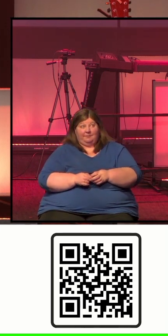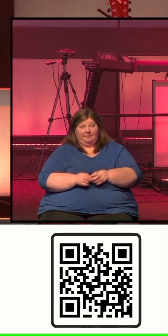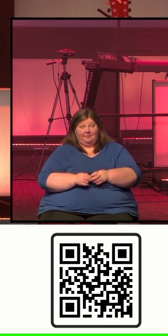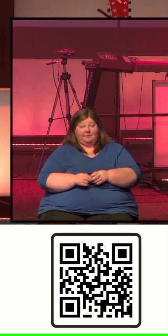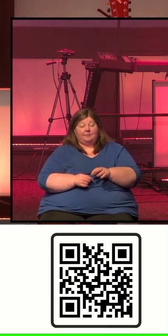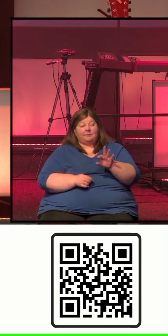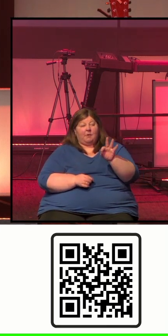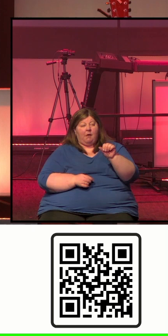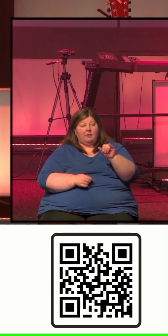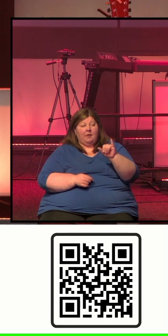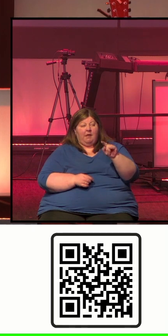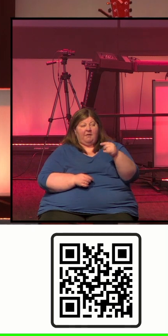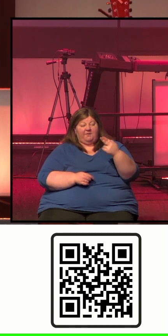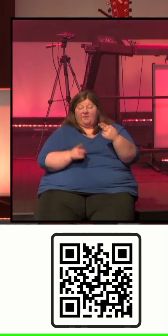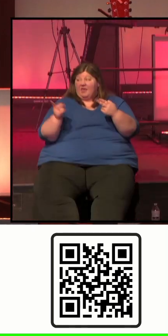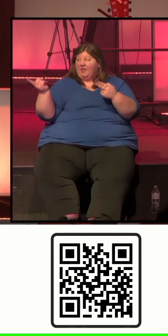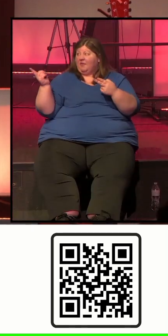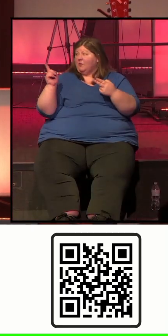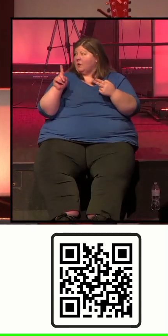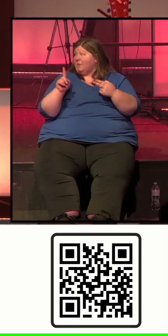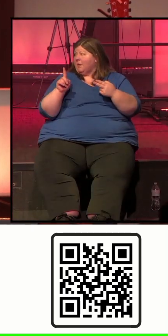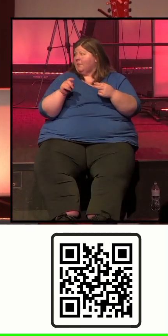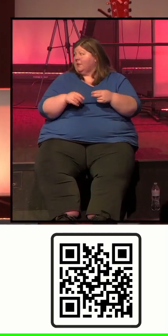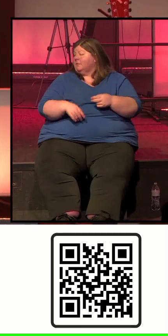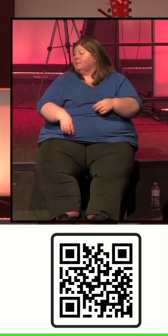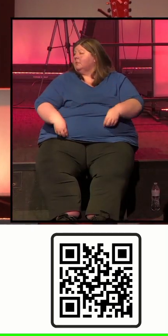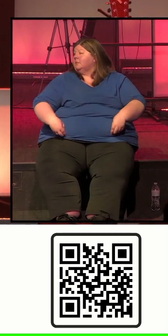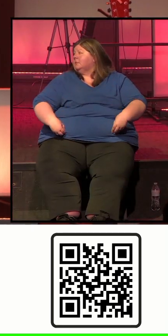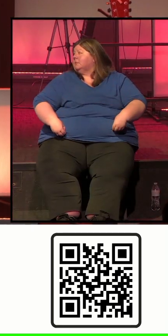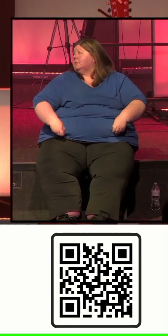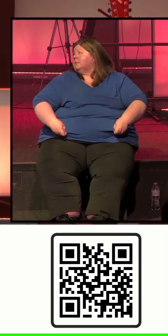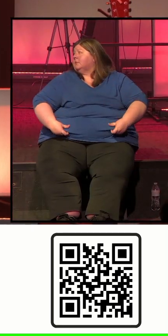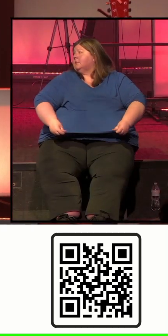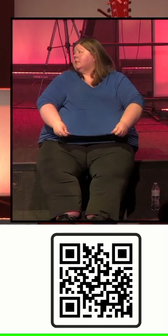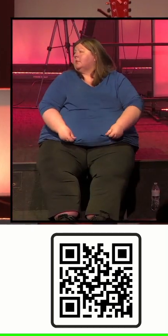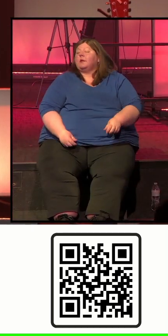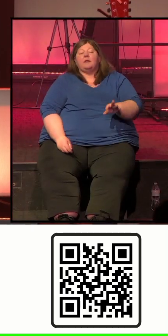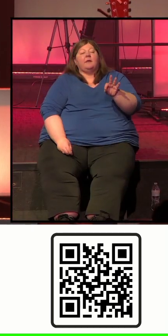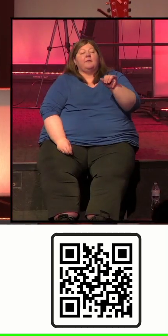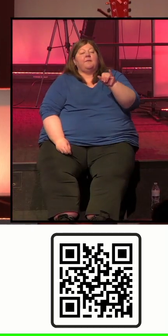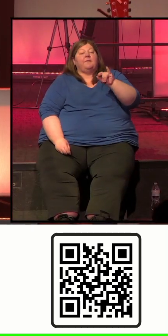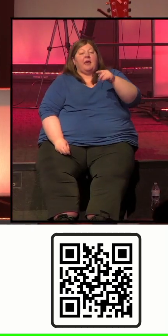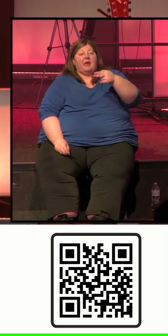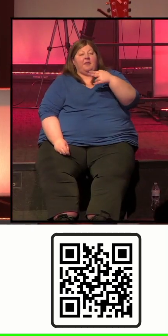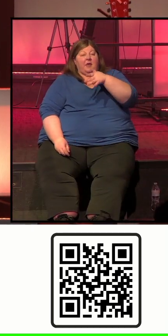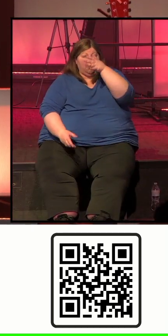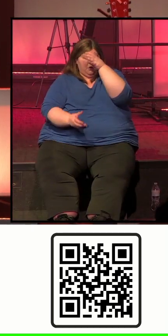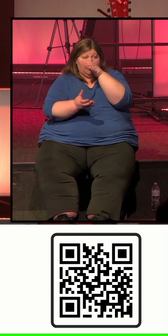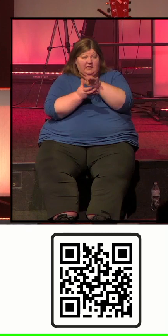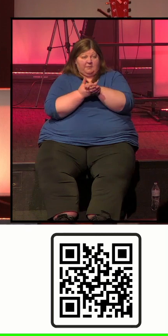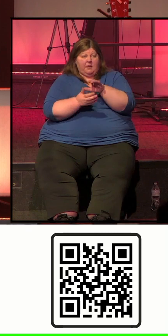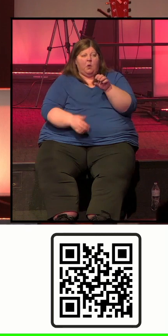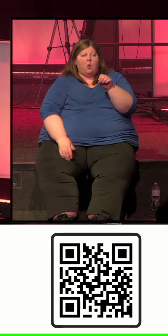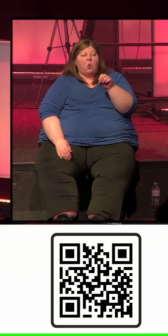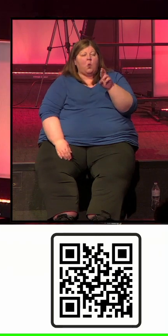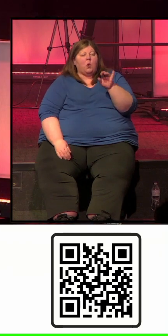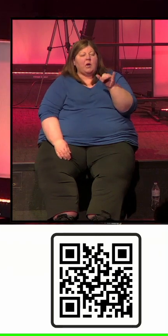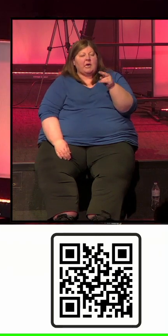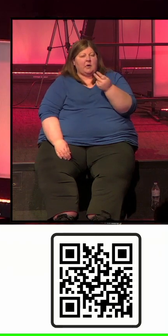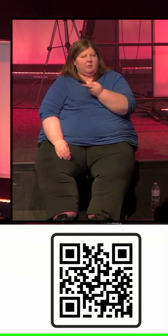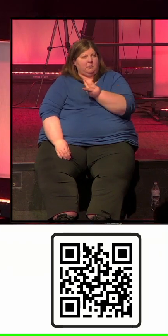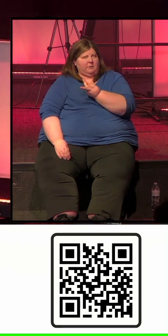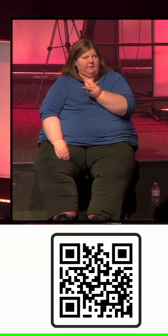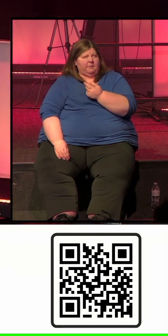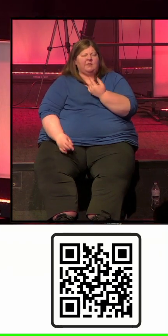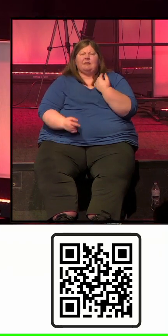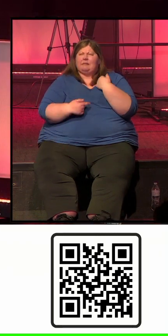Faith Netsonet to come and join me up here on the stage. So Faith and her husband, Orion, have for the